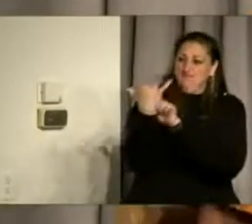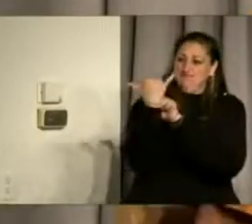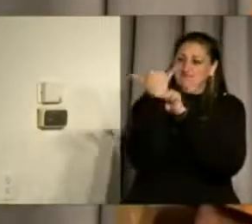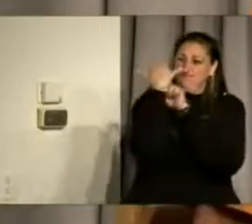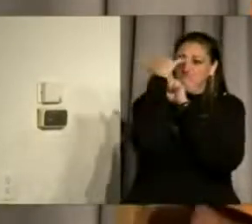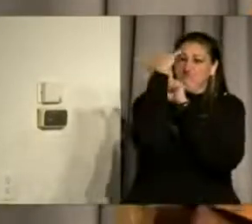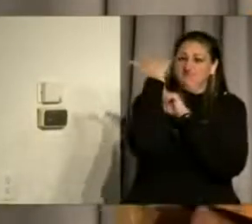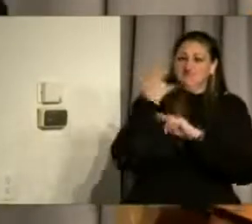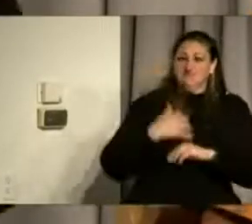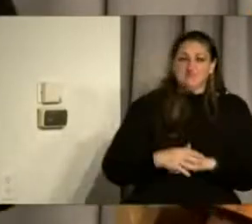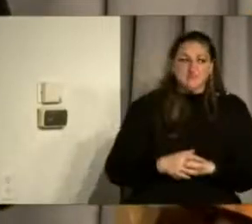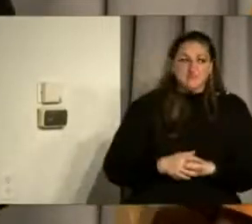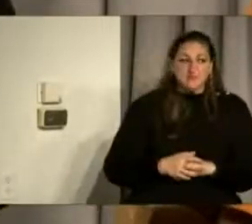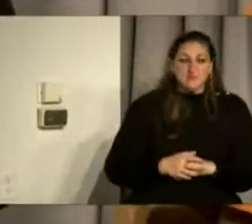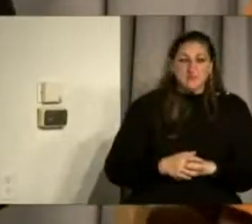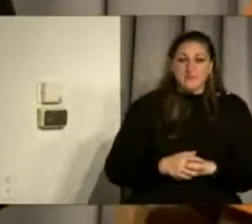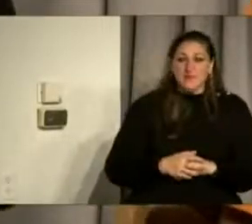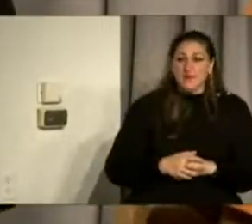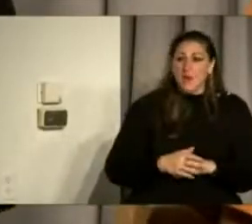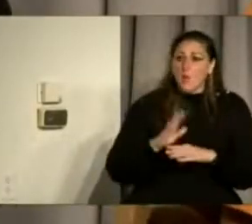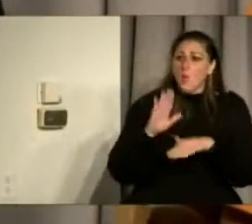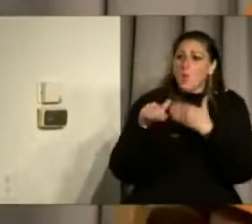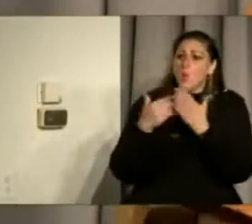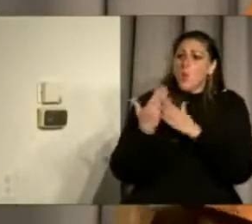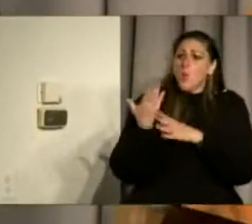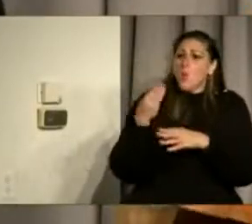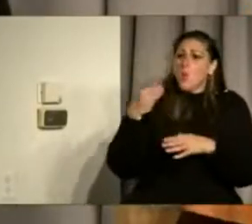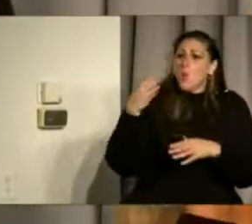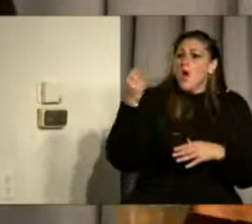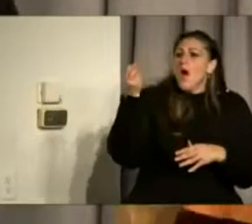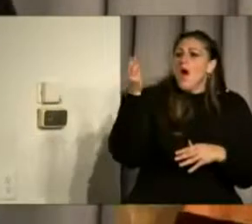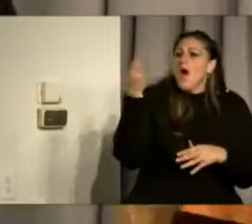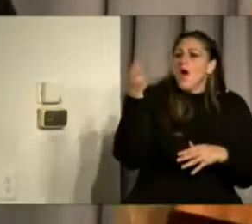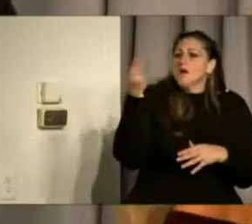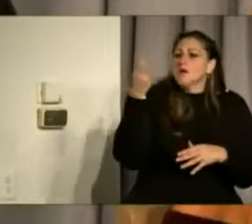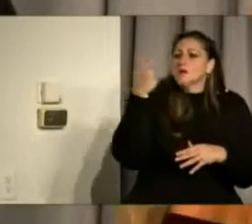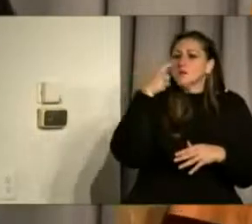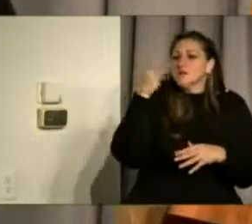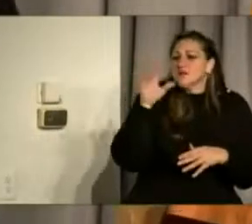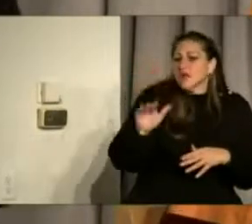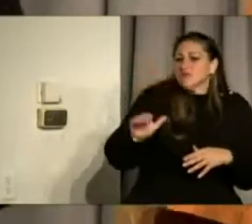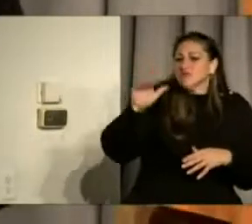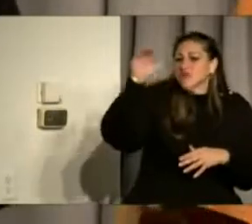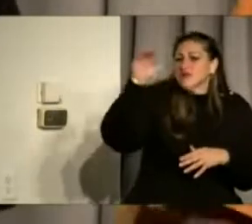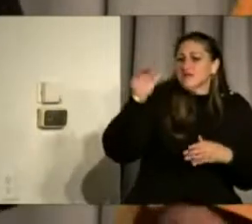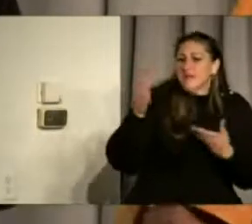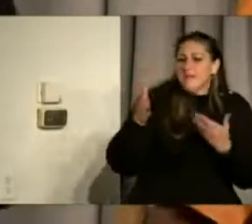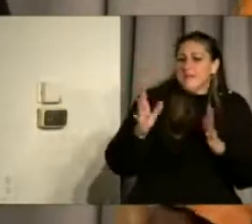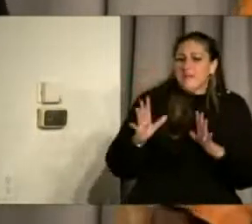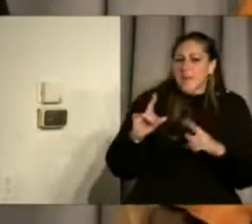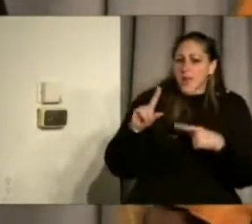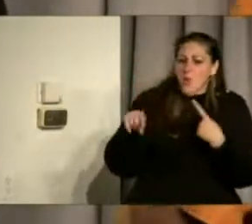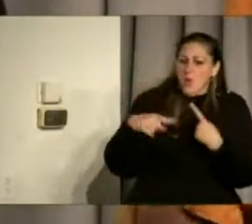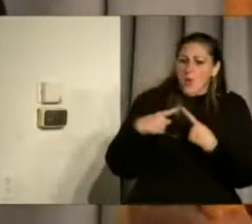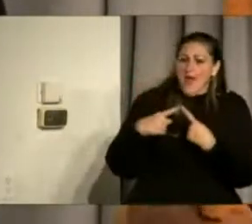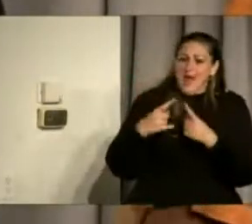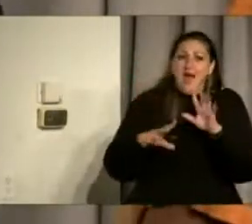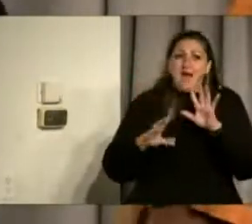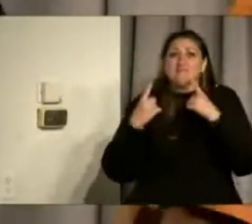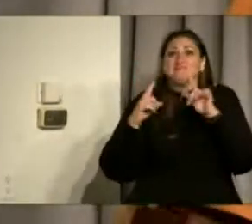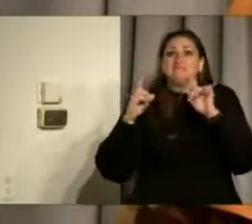I went to an all-white school. Because I was raised this way, relatives, when I did find my mom when